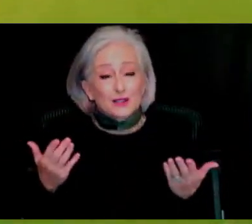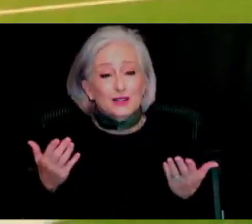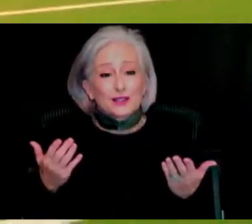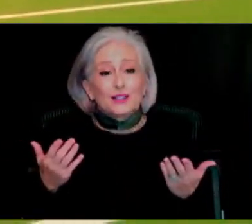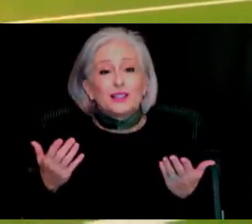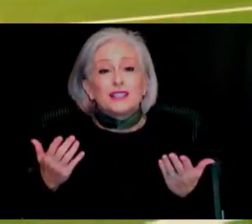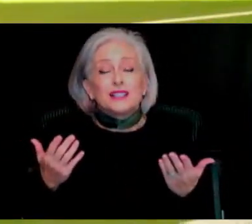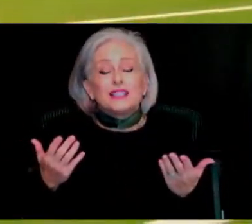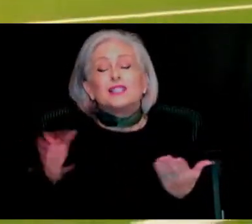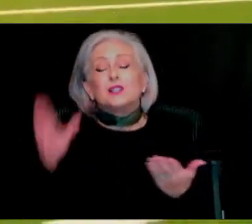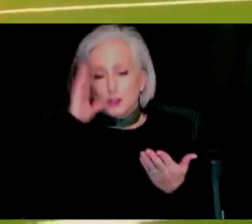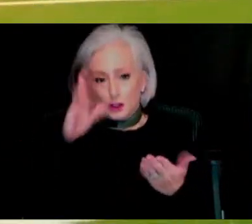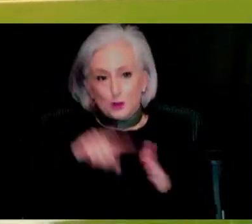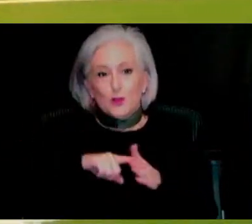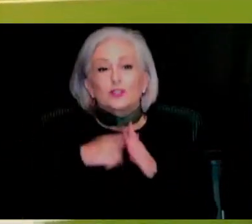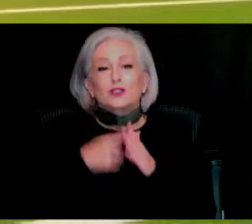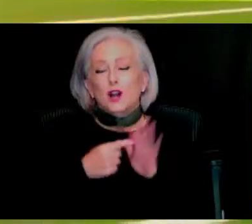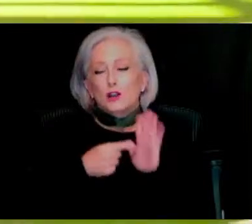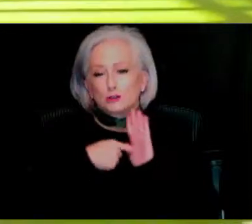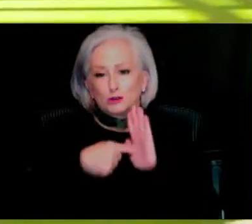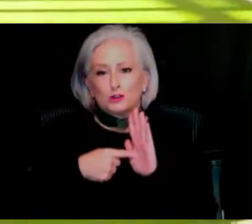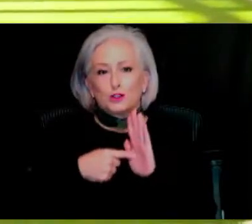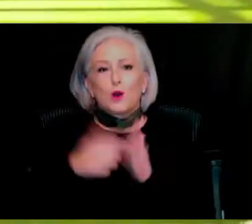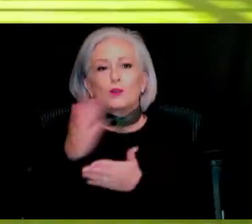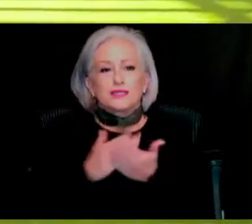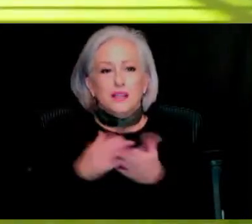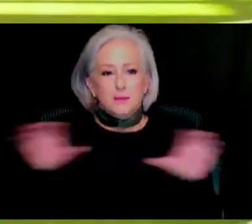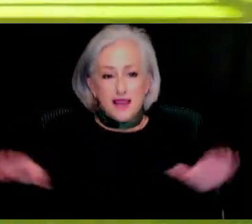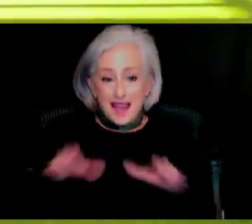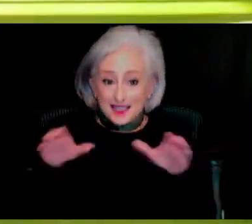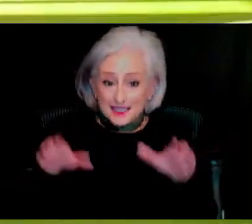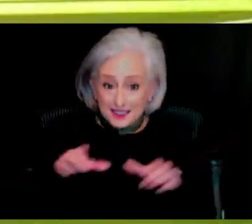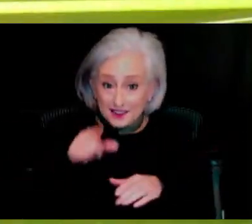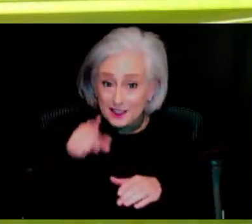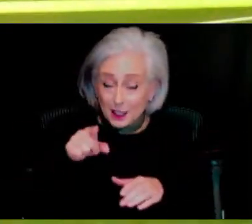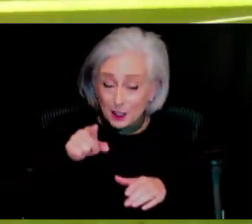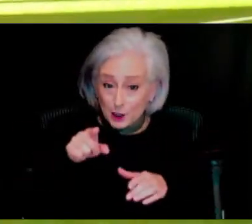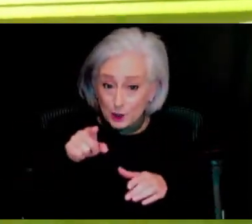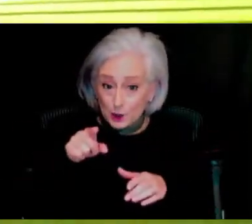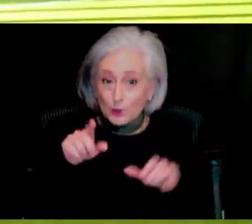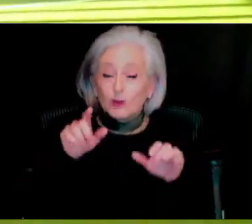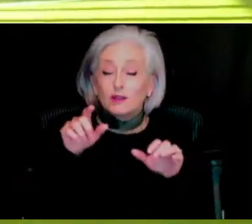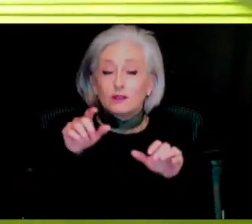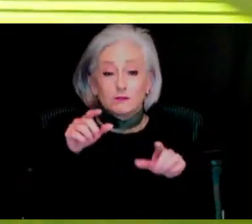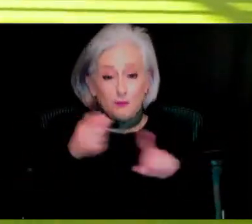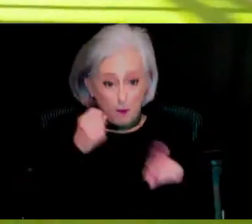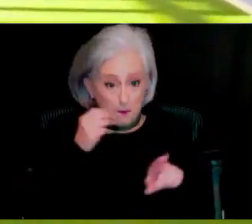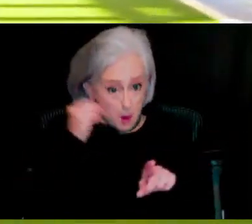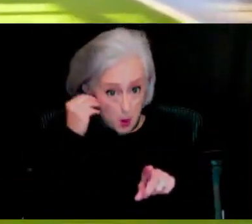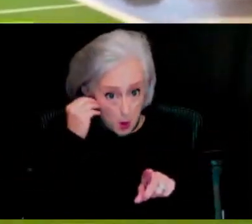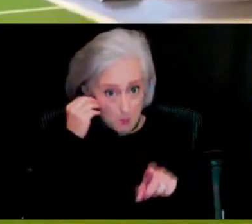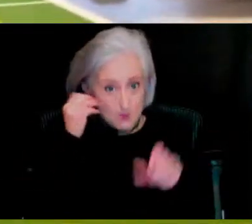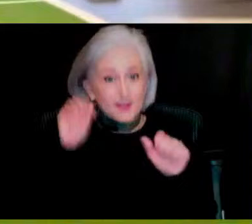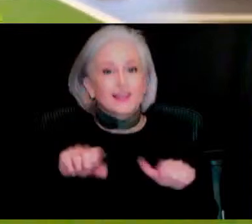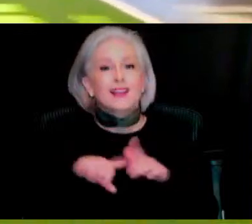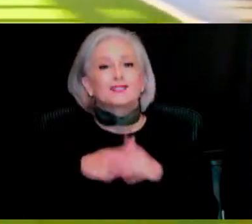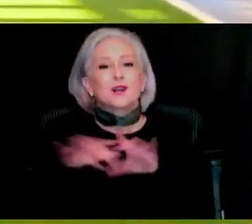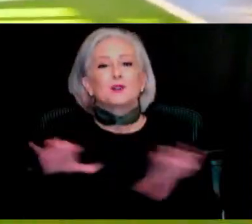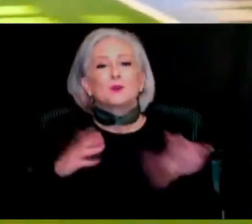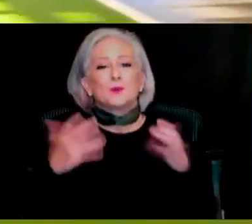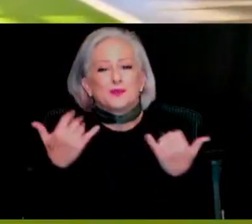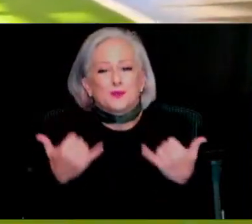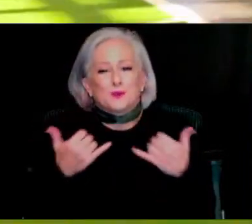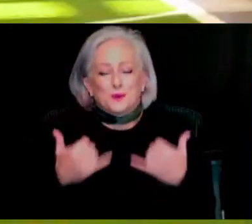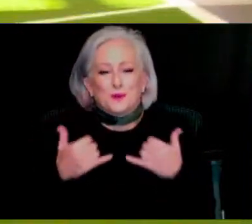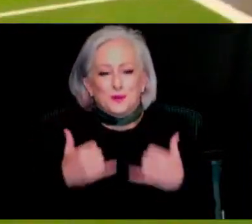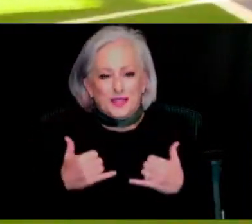She's going to start showing us some of the exercises that you, if you're watching this at home, which most of you are, can start doing today. If you want to